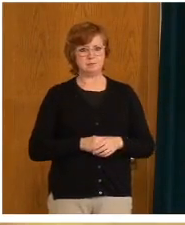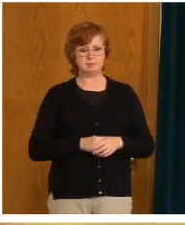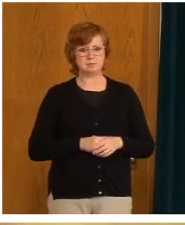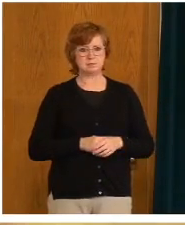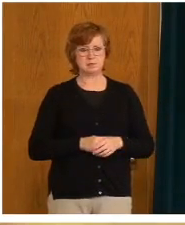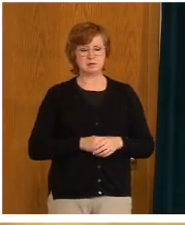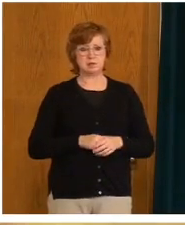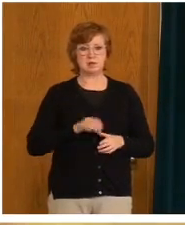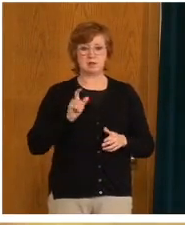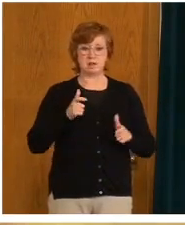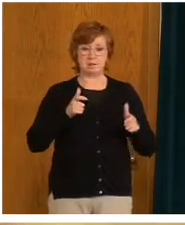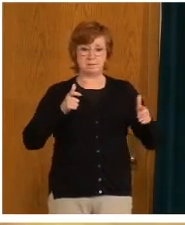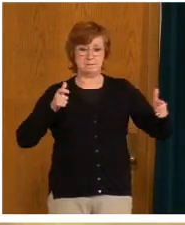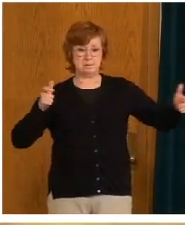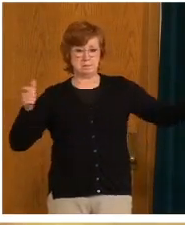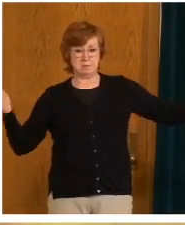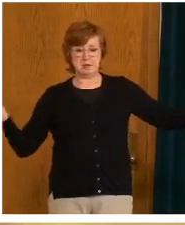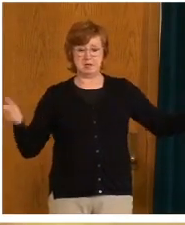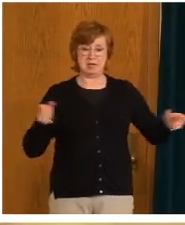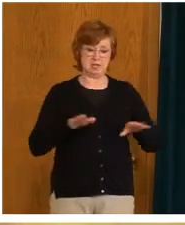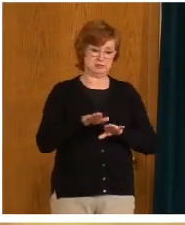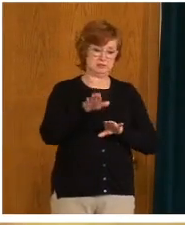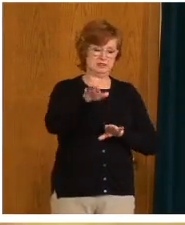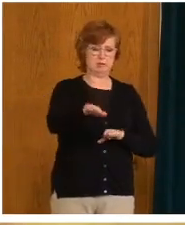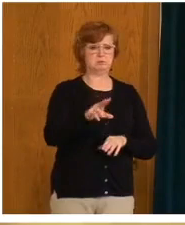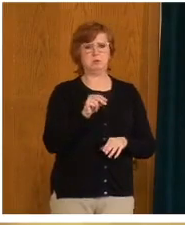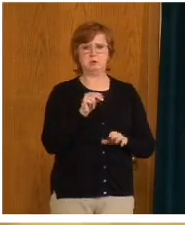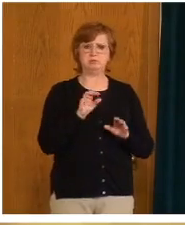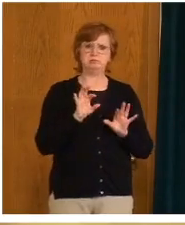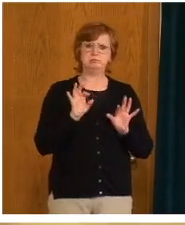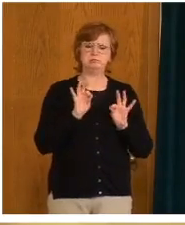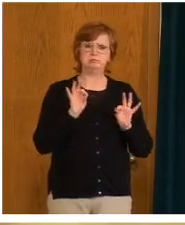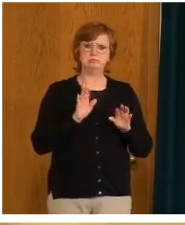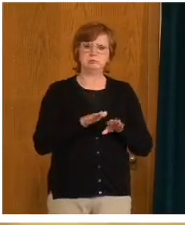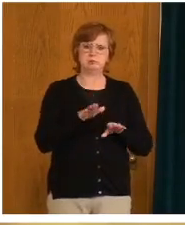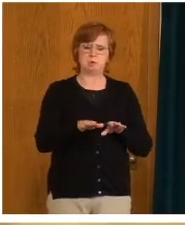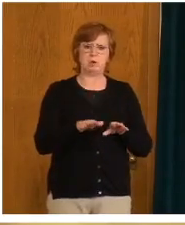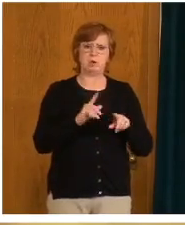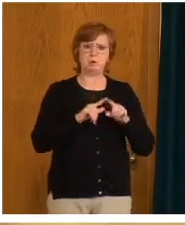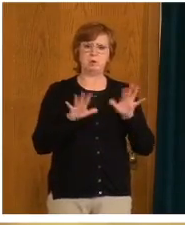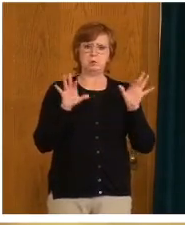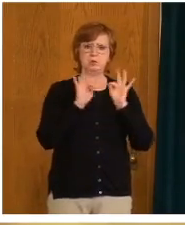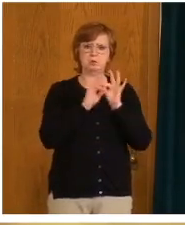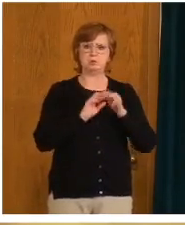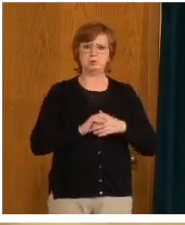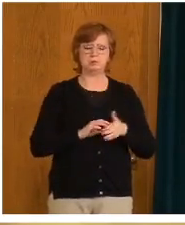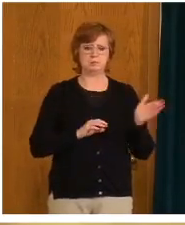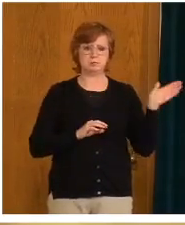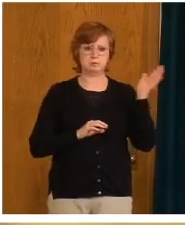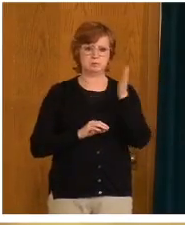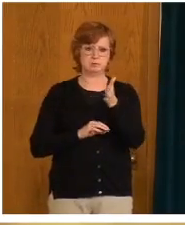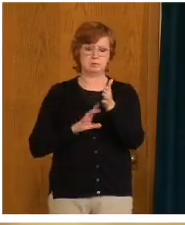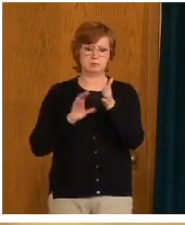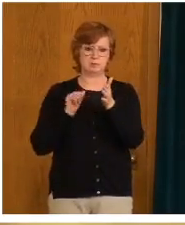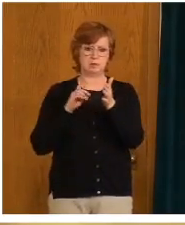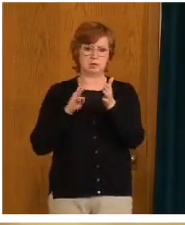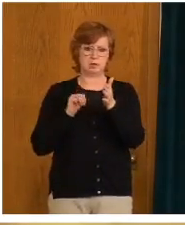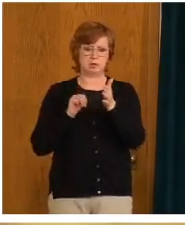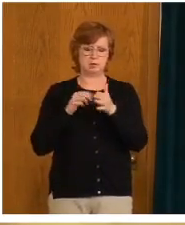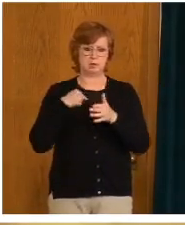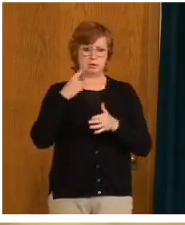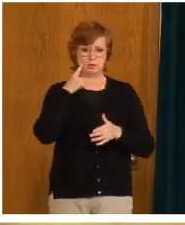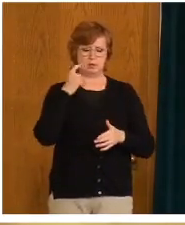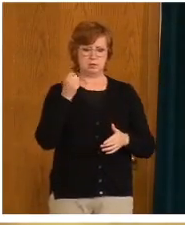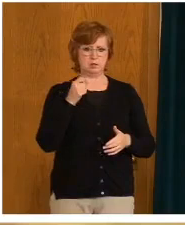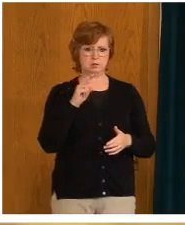step forward, but I would say it's a very, very significant step forward. A follow-up probably for the